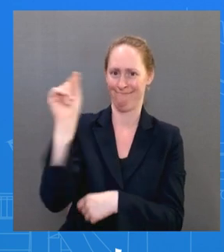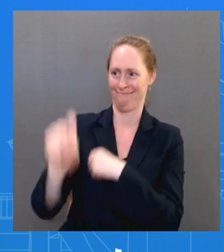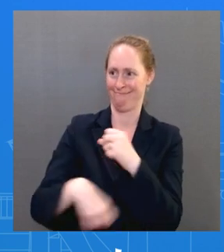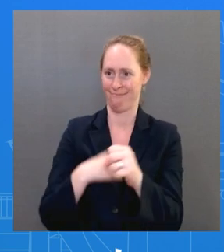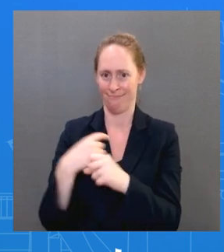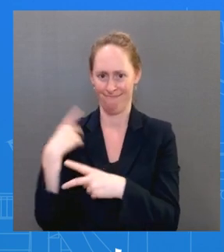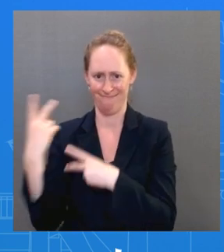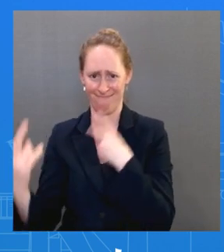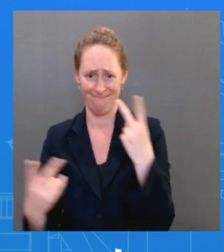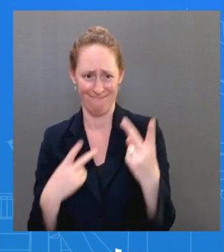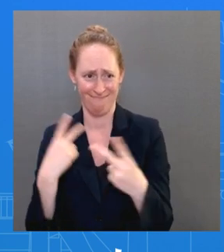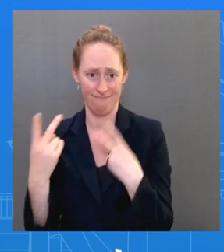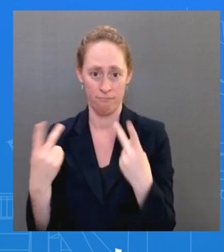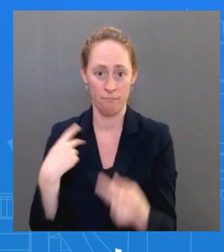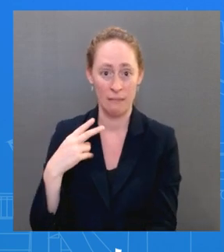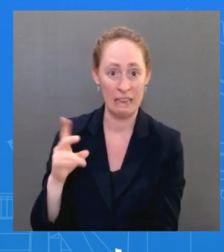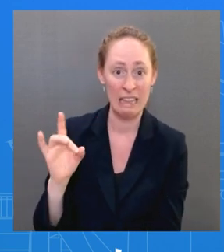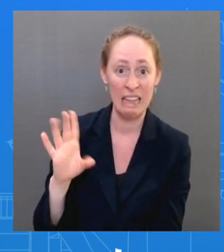certainly not a fever.